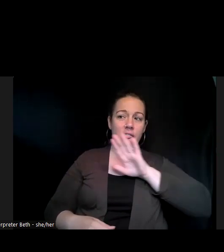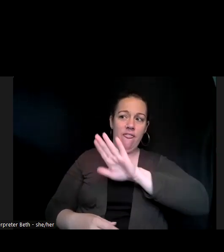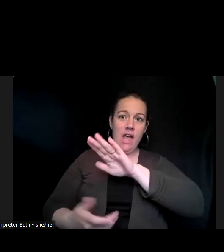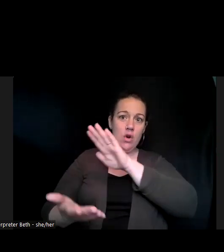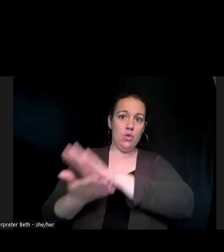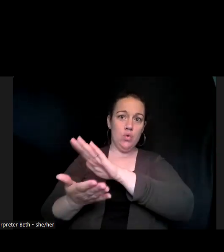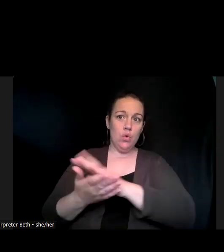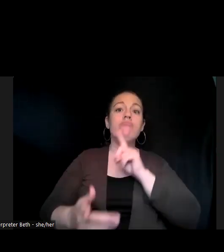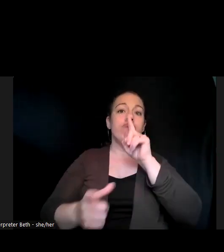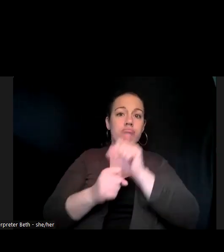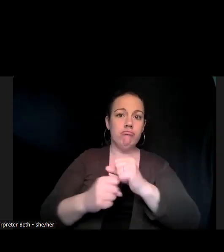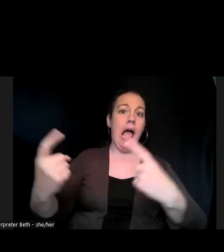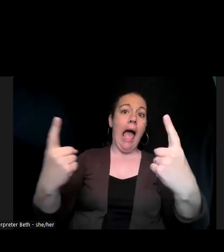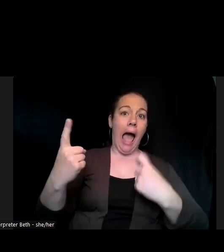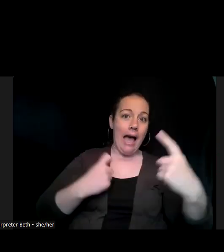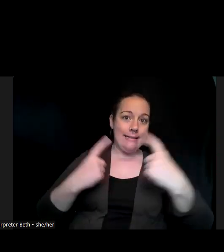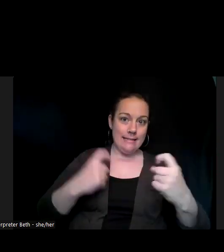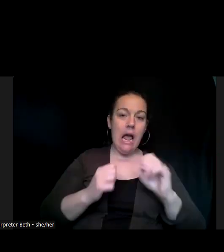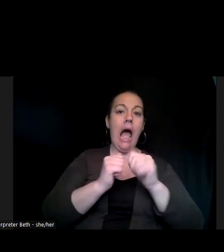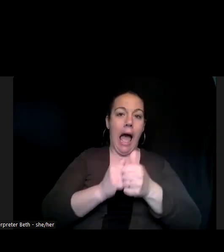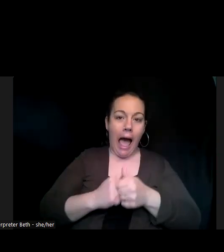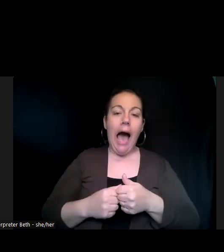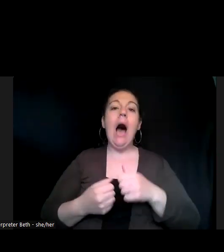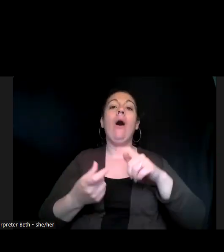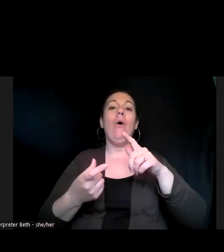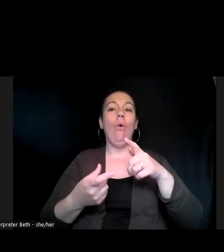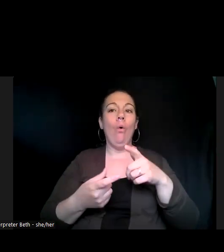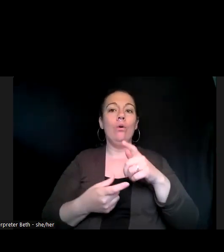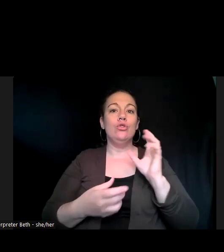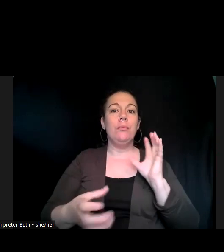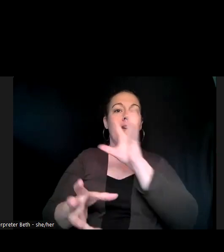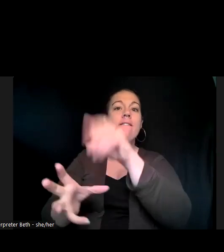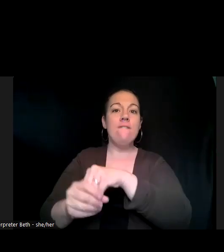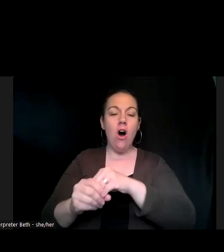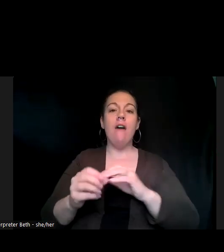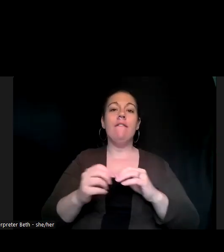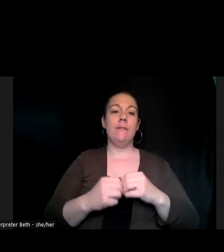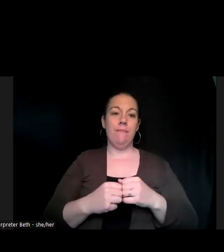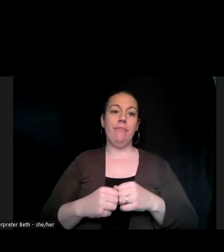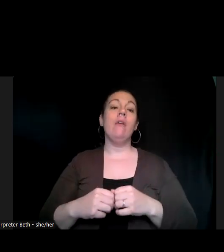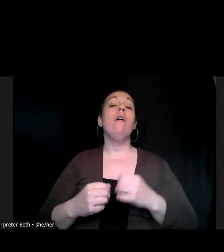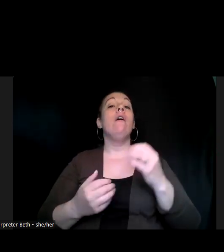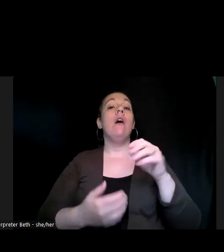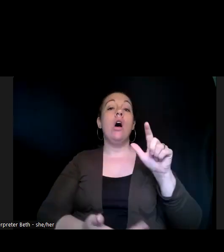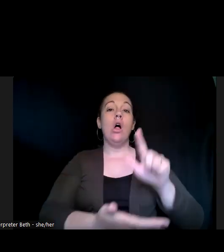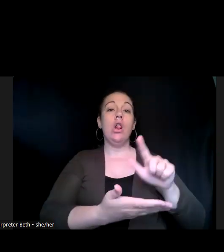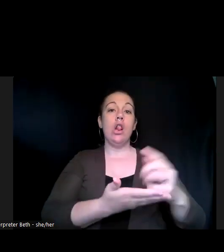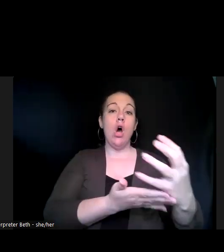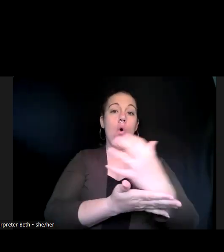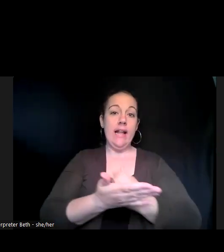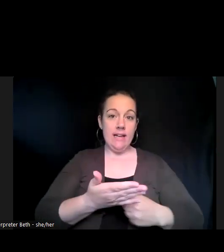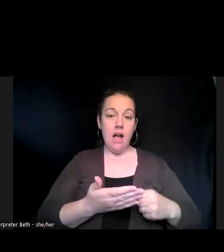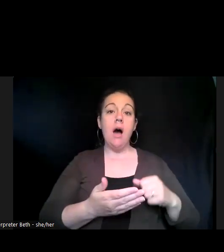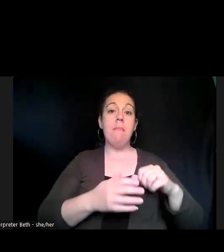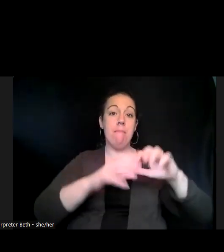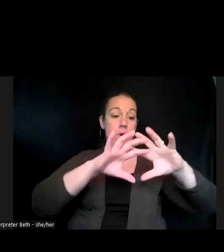spent. And among those from lower income families, those made less than $50,000 a year, it was just 17% that they were asked for